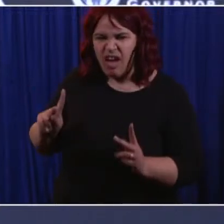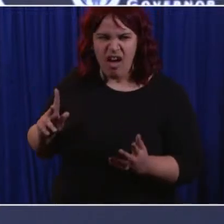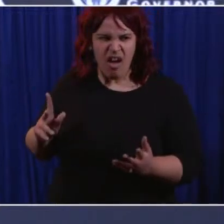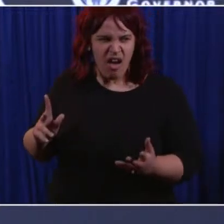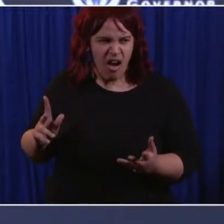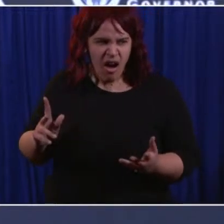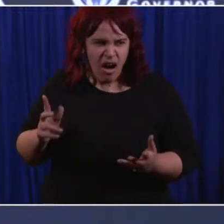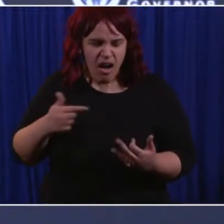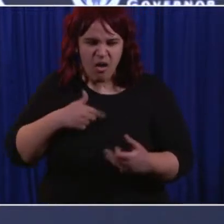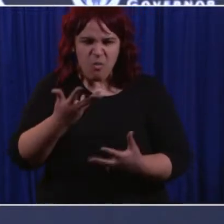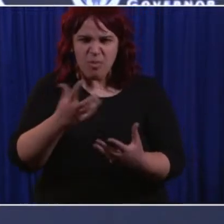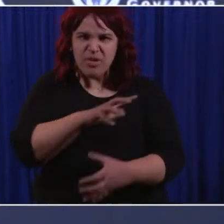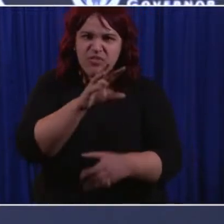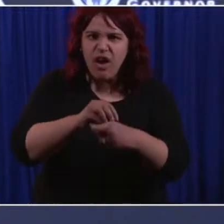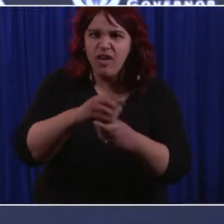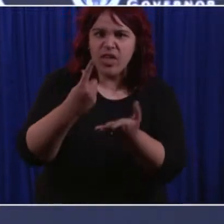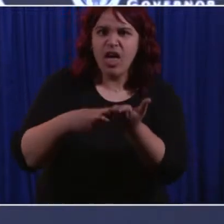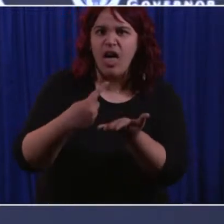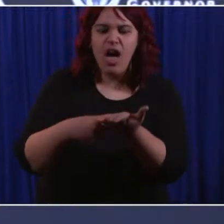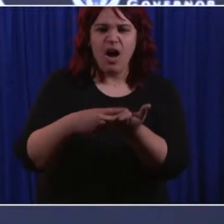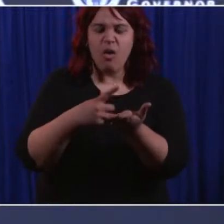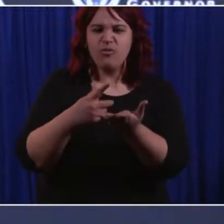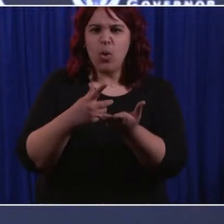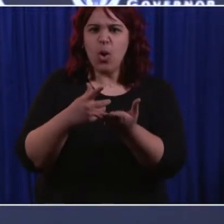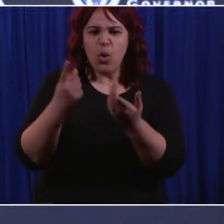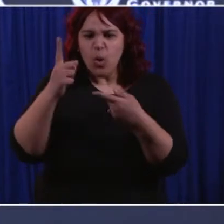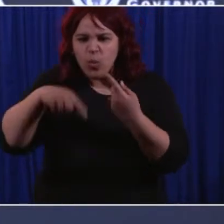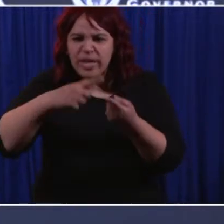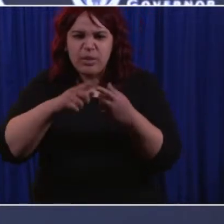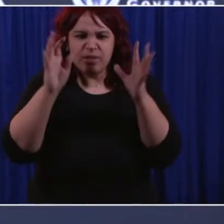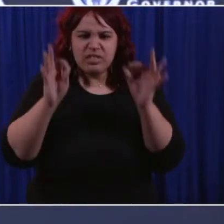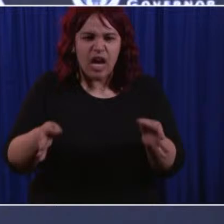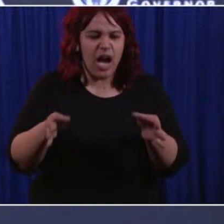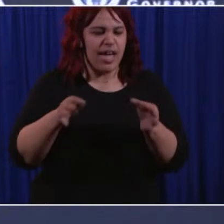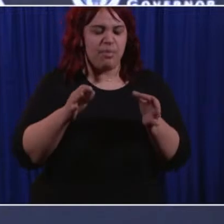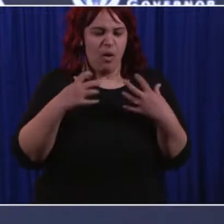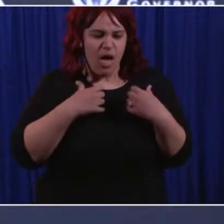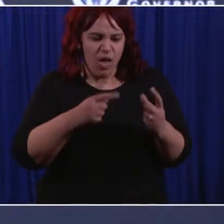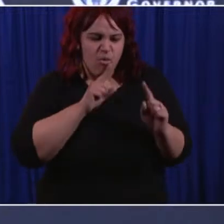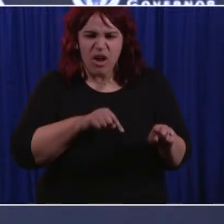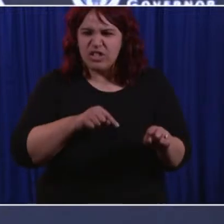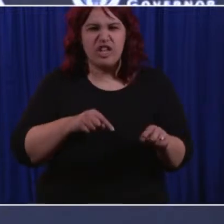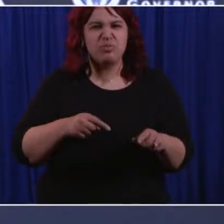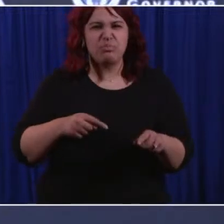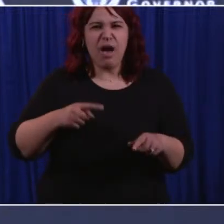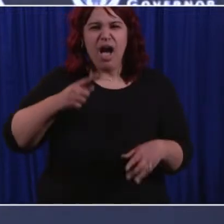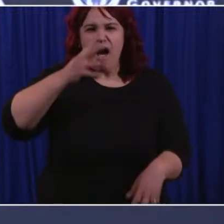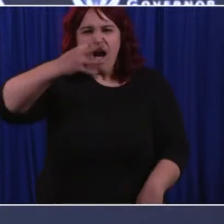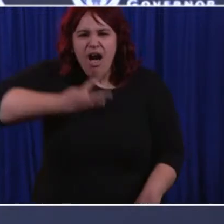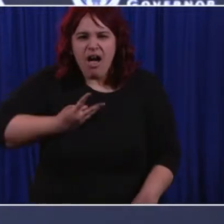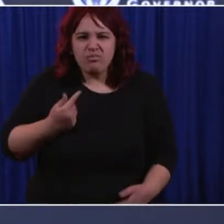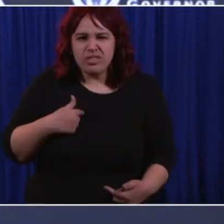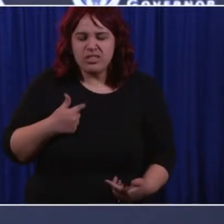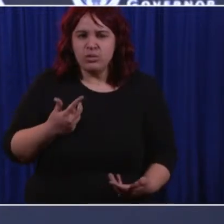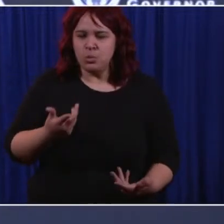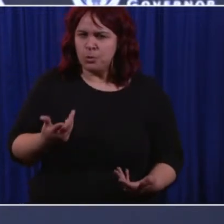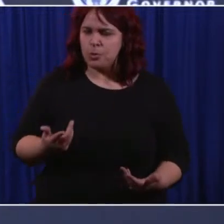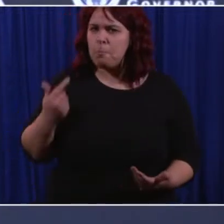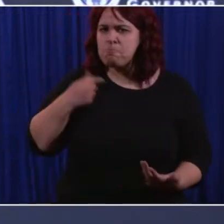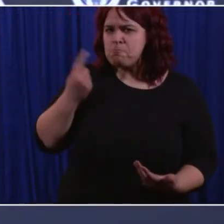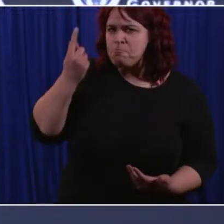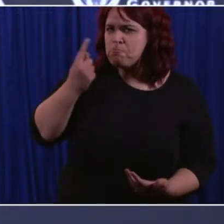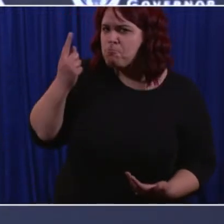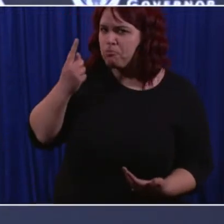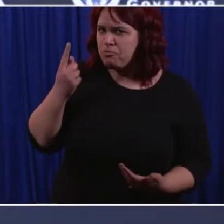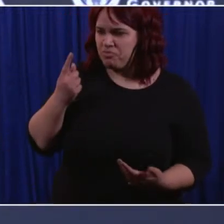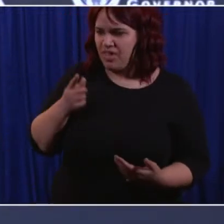to crafting health orders and states of emergency. So what do you say to people who believe that their voice was shut